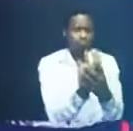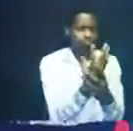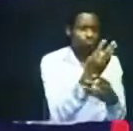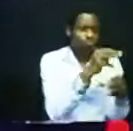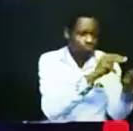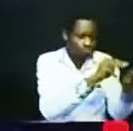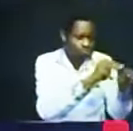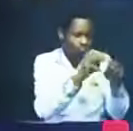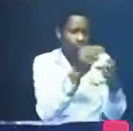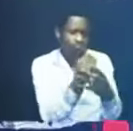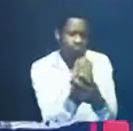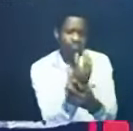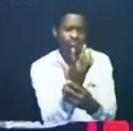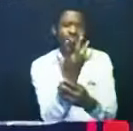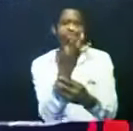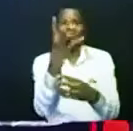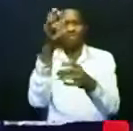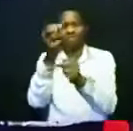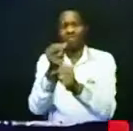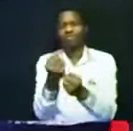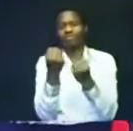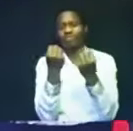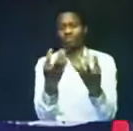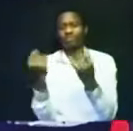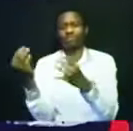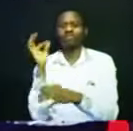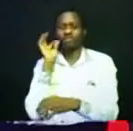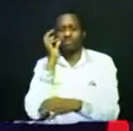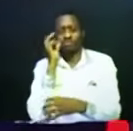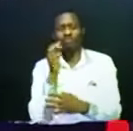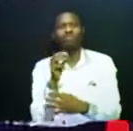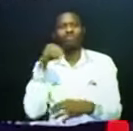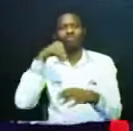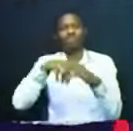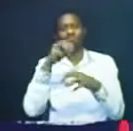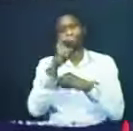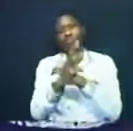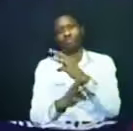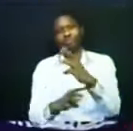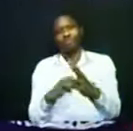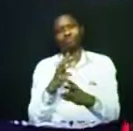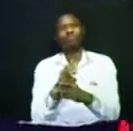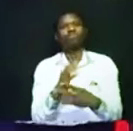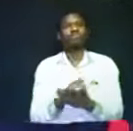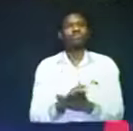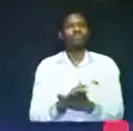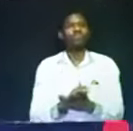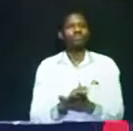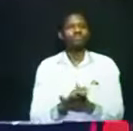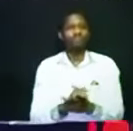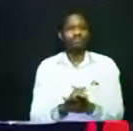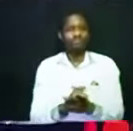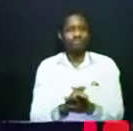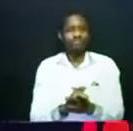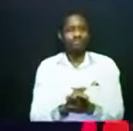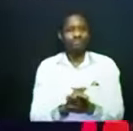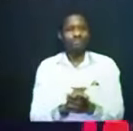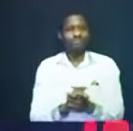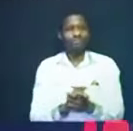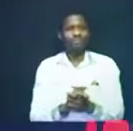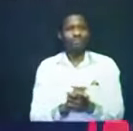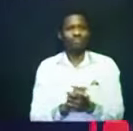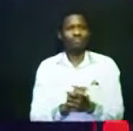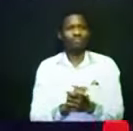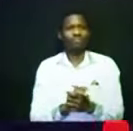is growing na enyini eba throughout the world. And what I like is this, just